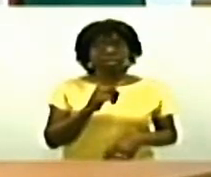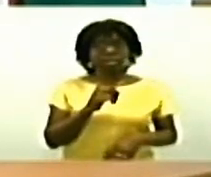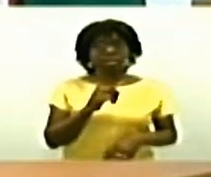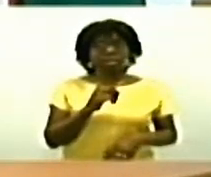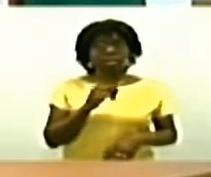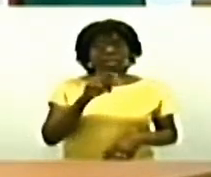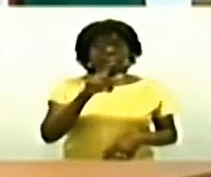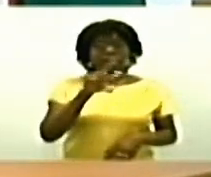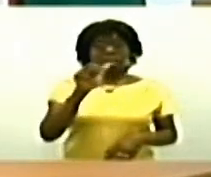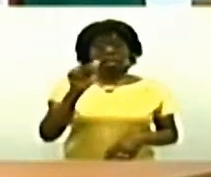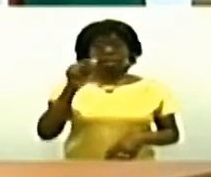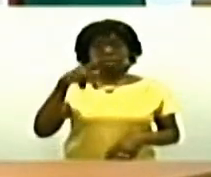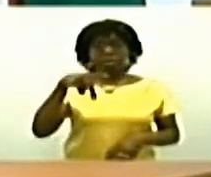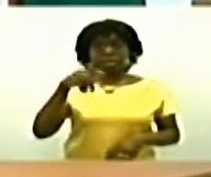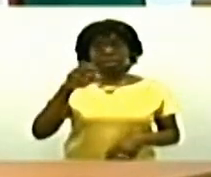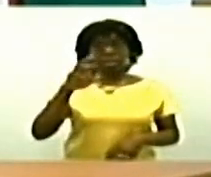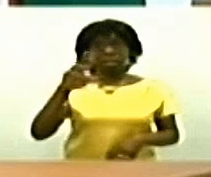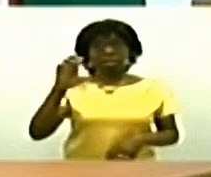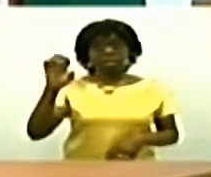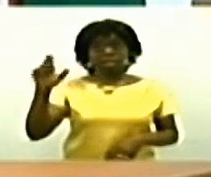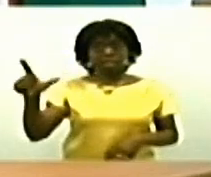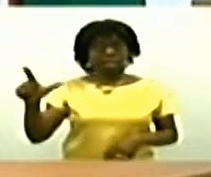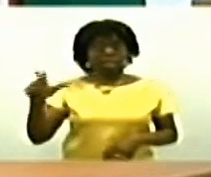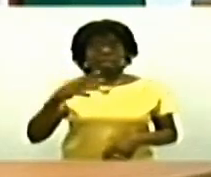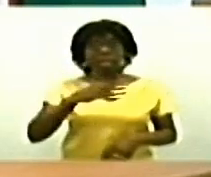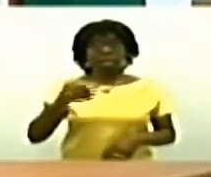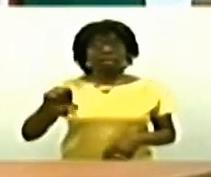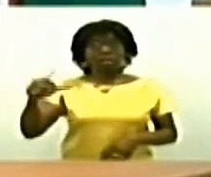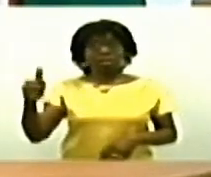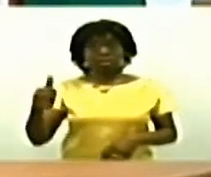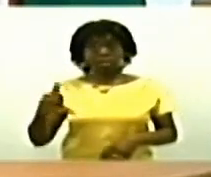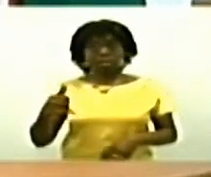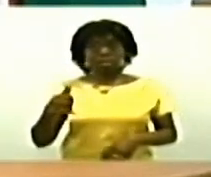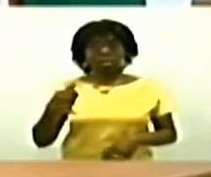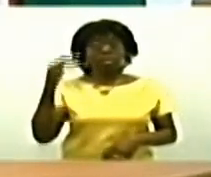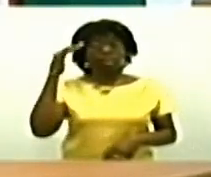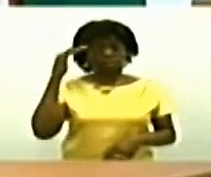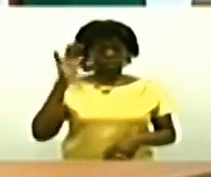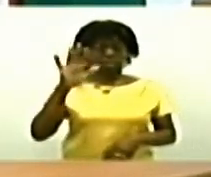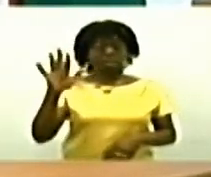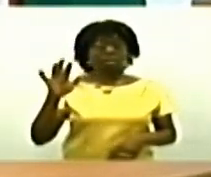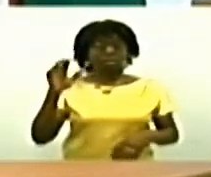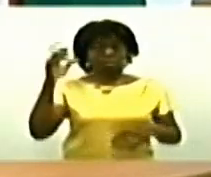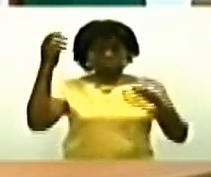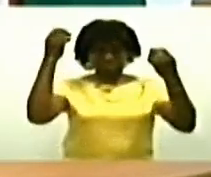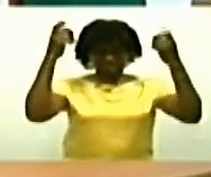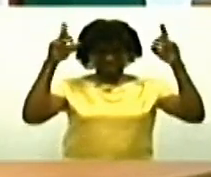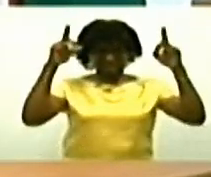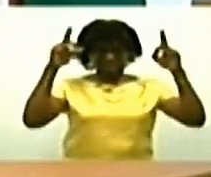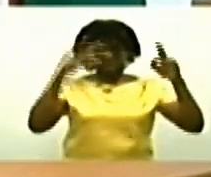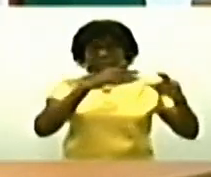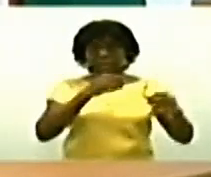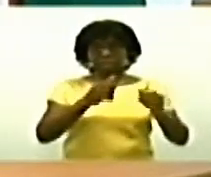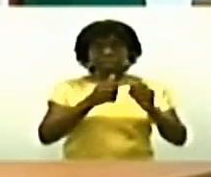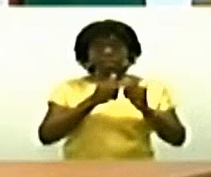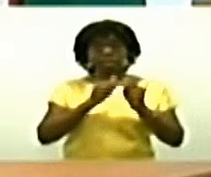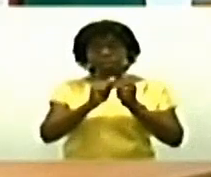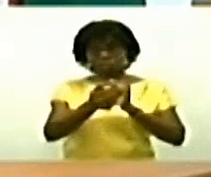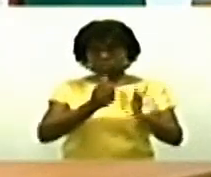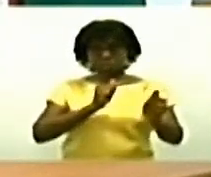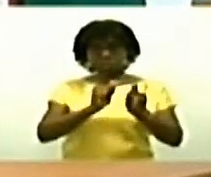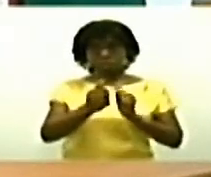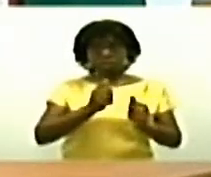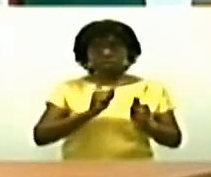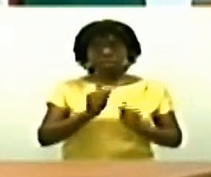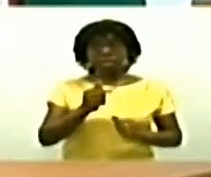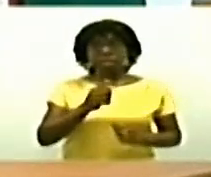L.A. Purcell and others. Well, I know of your academic, your athletic prowess,